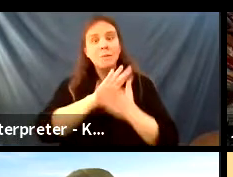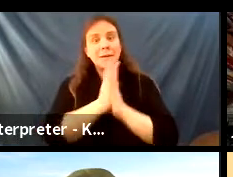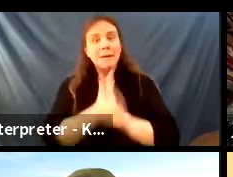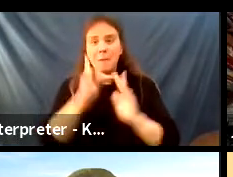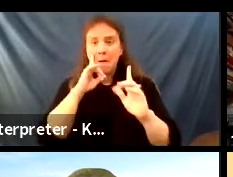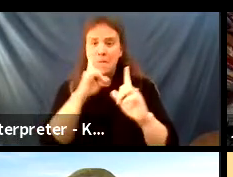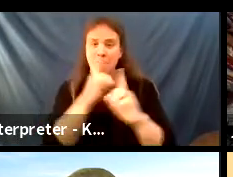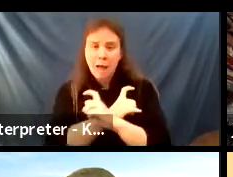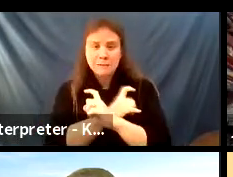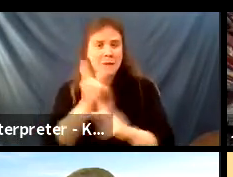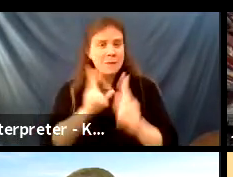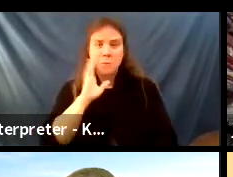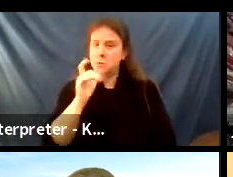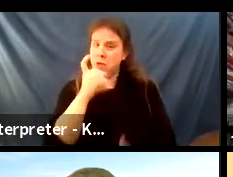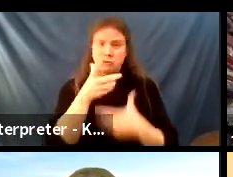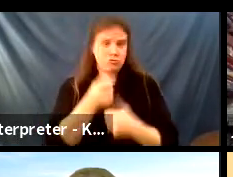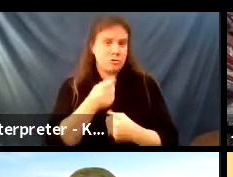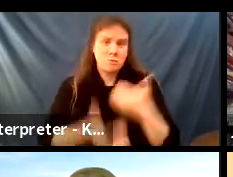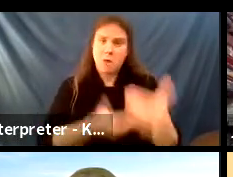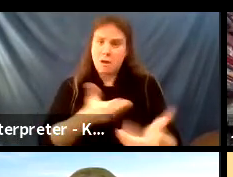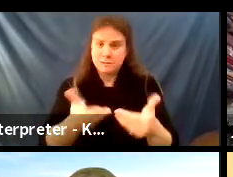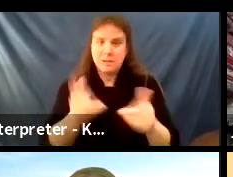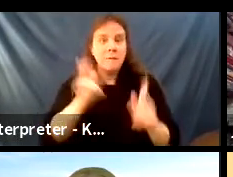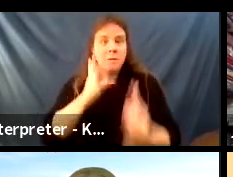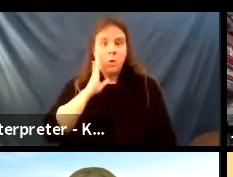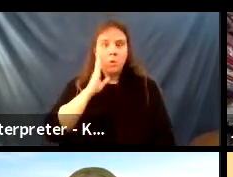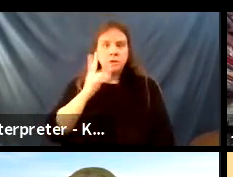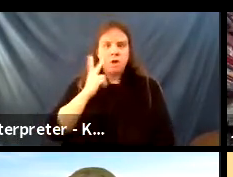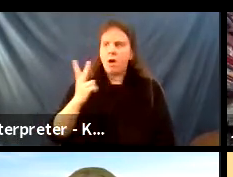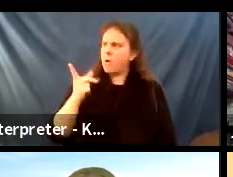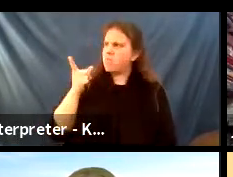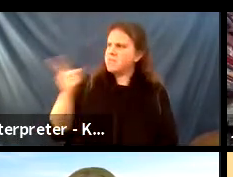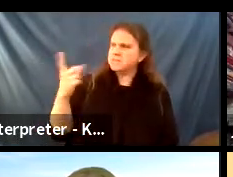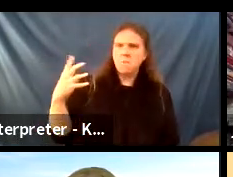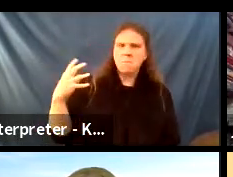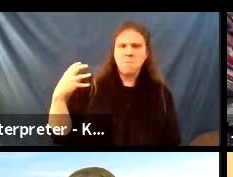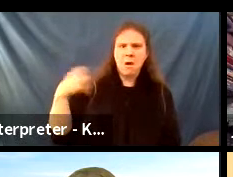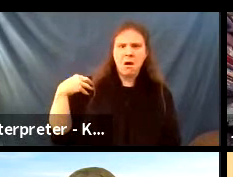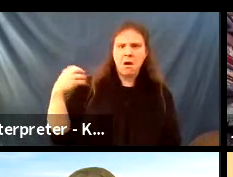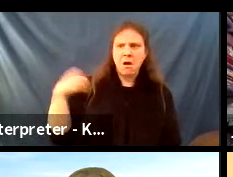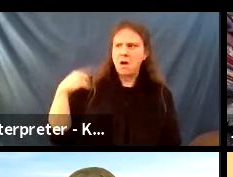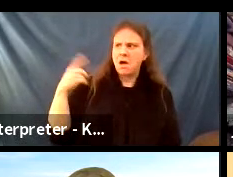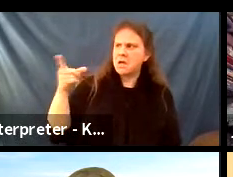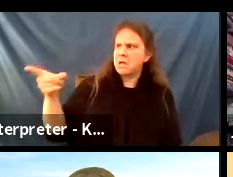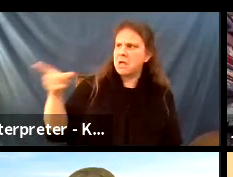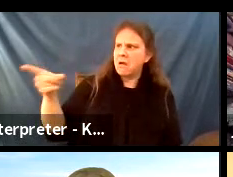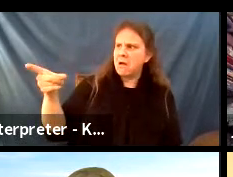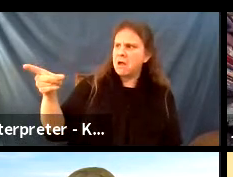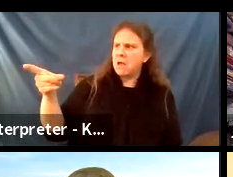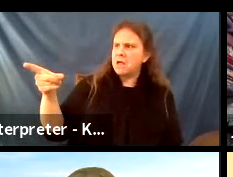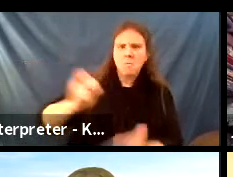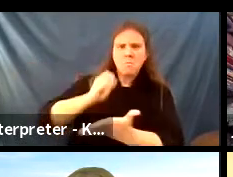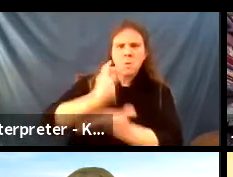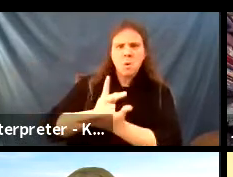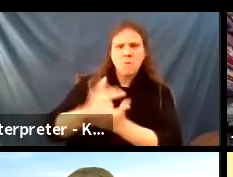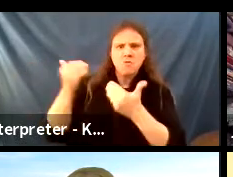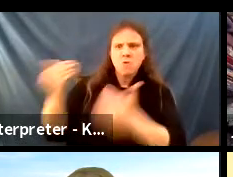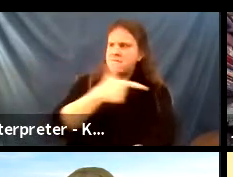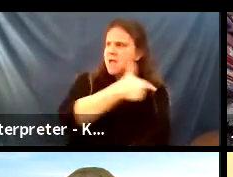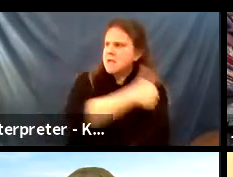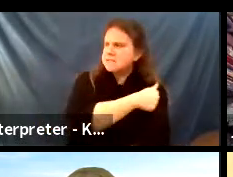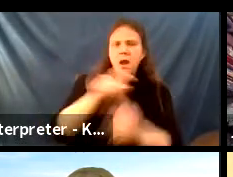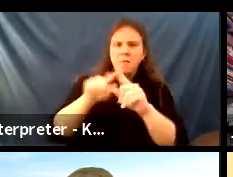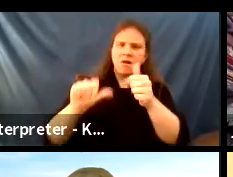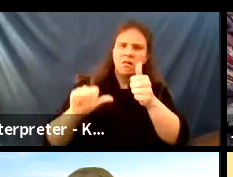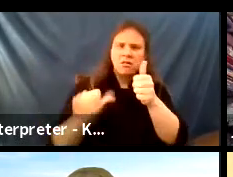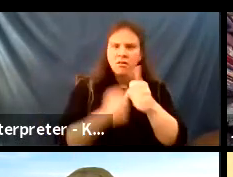process. There will be people who will be seeing, oh, the boss of somebody is getting the vial for themselves and not for